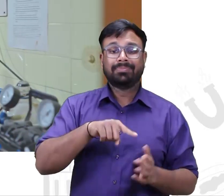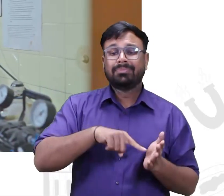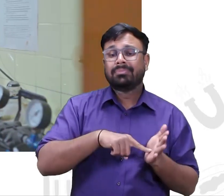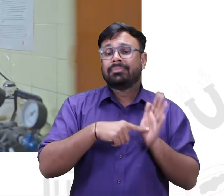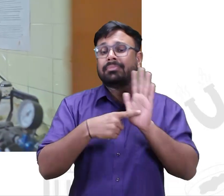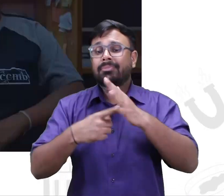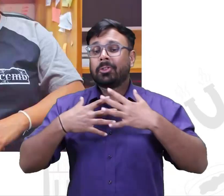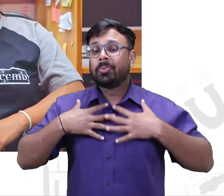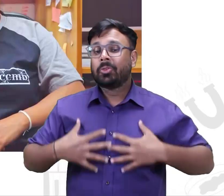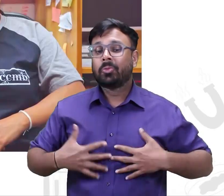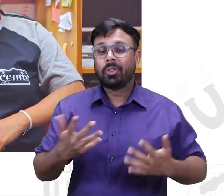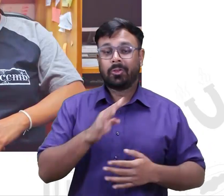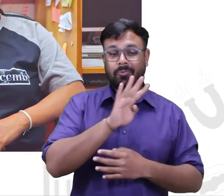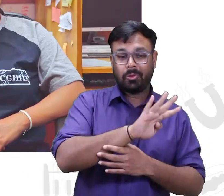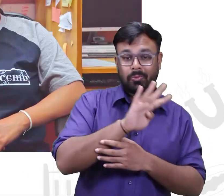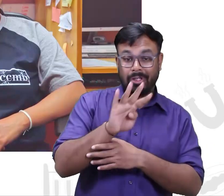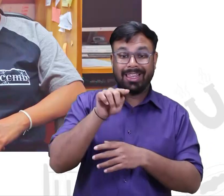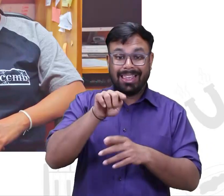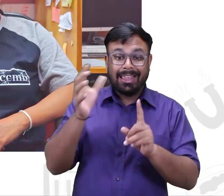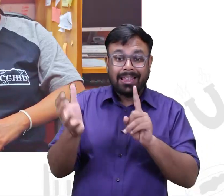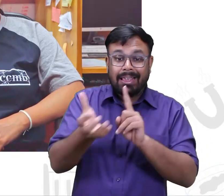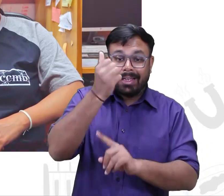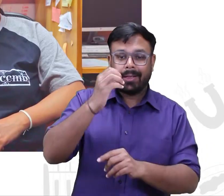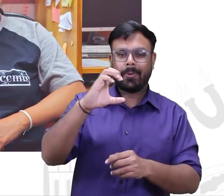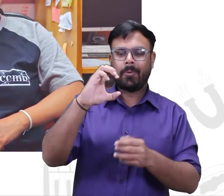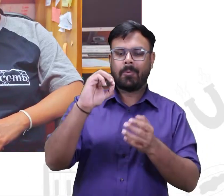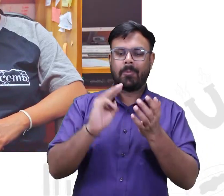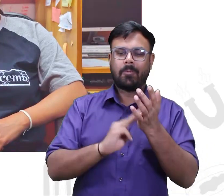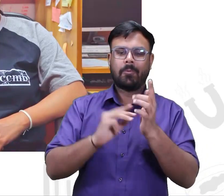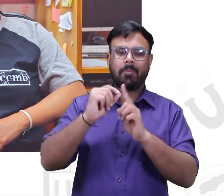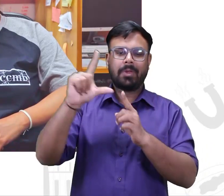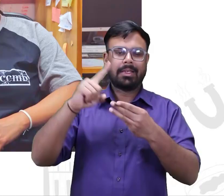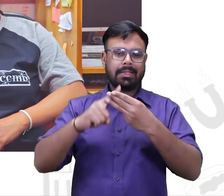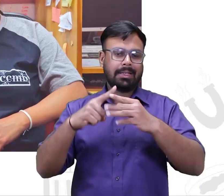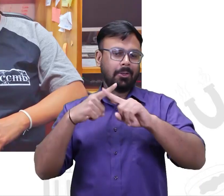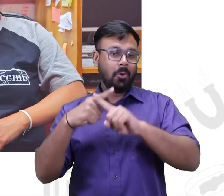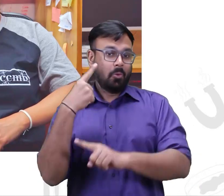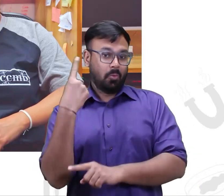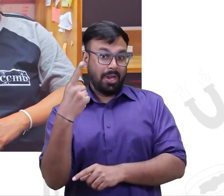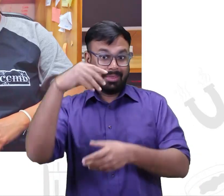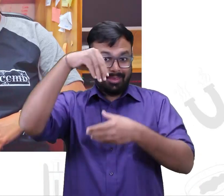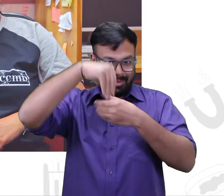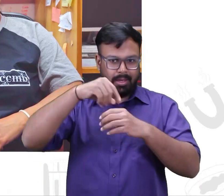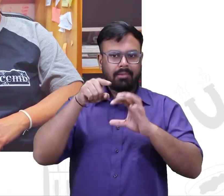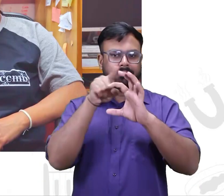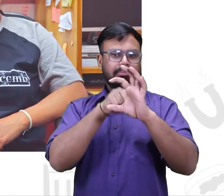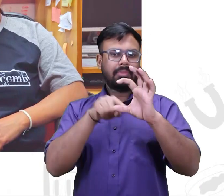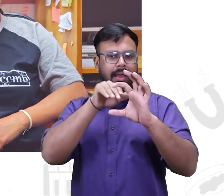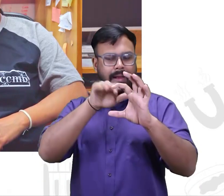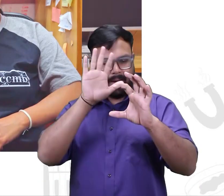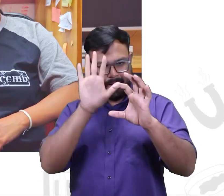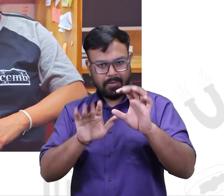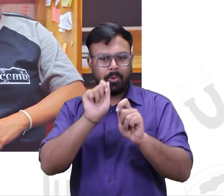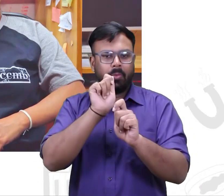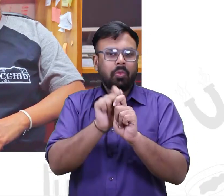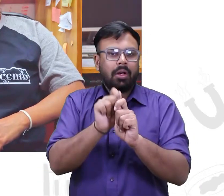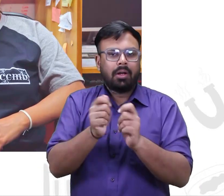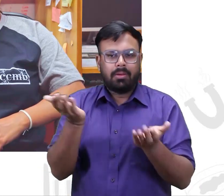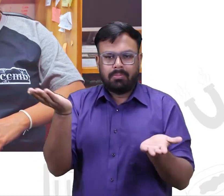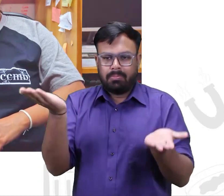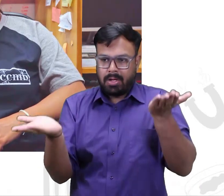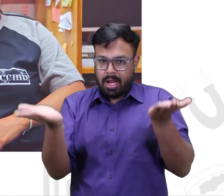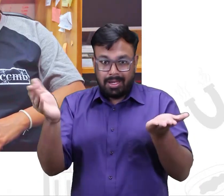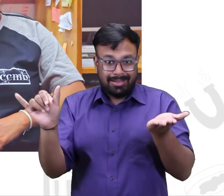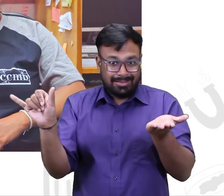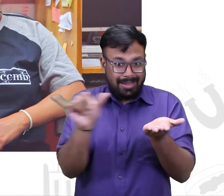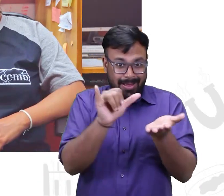to the complex assembly. Our lab has also shown that the individual subunits of complex 1, they are aggregation prone inside the cell. We have